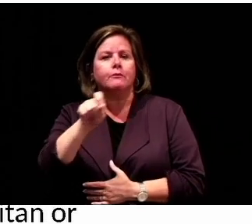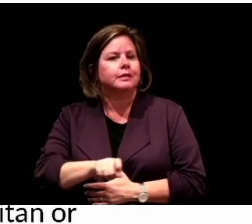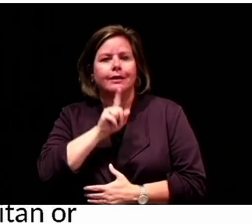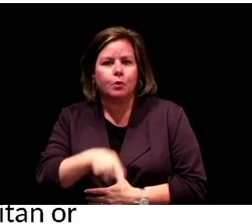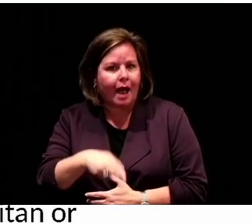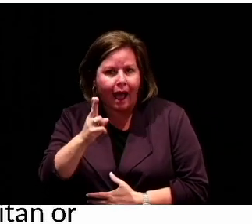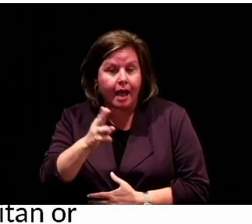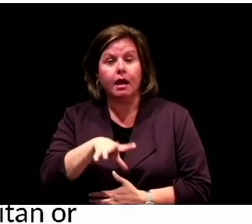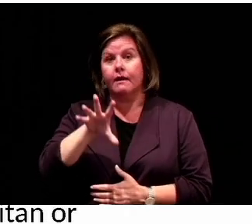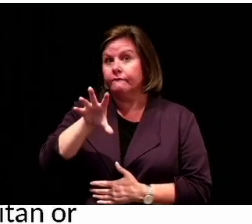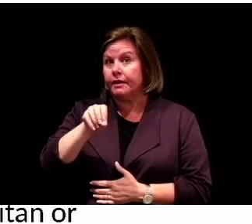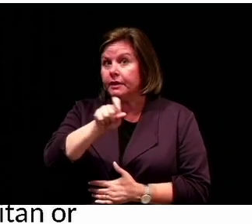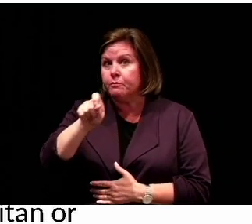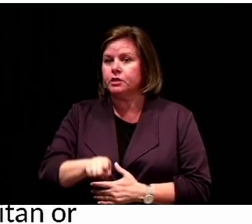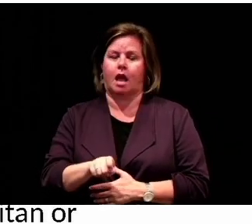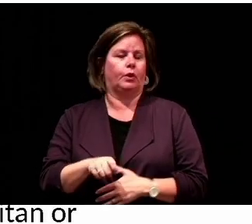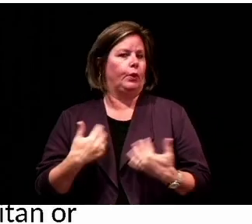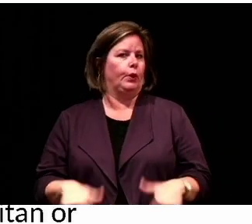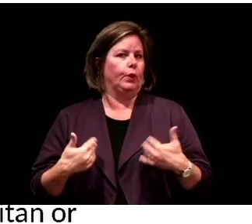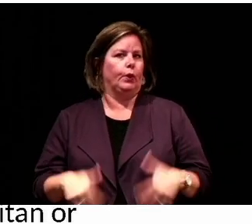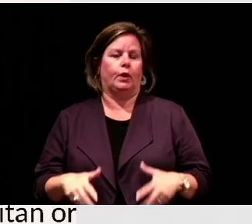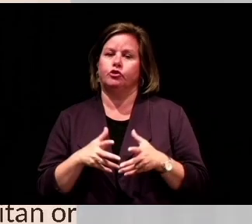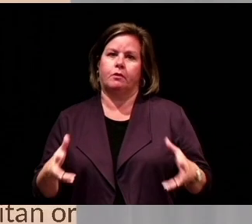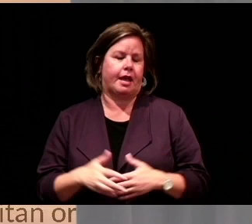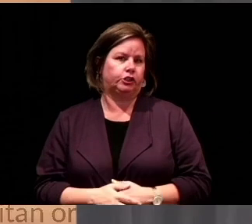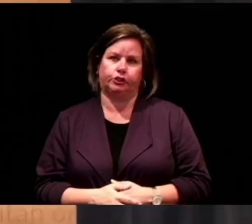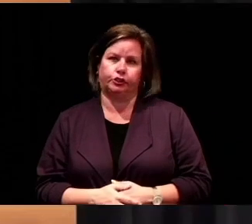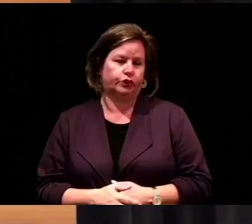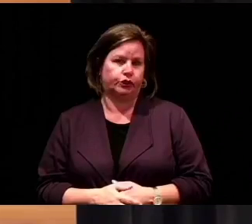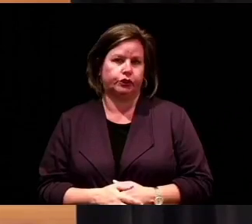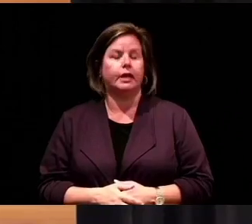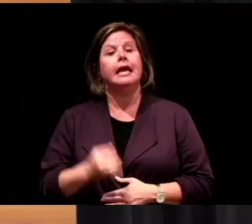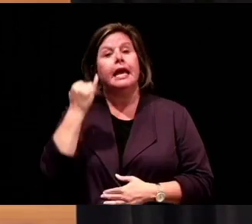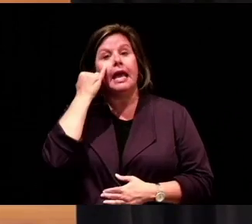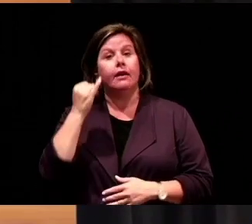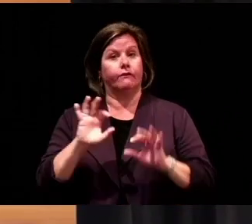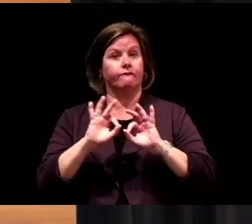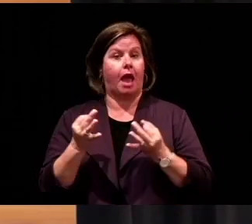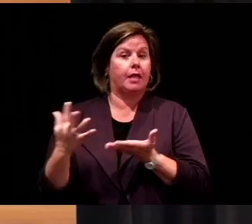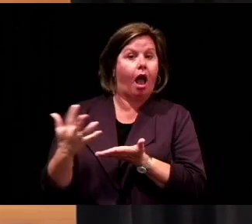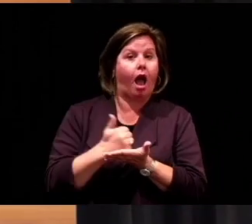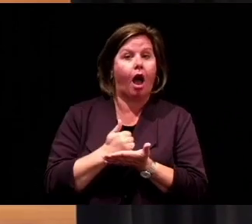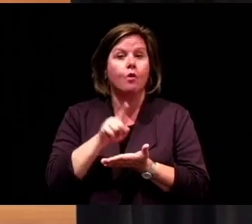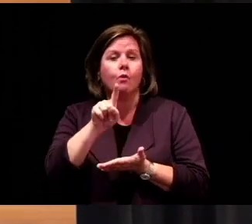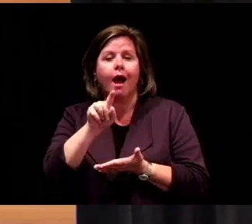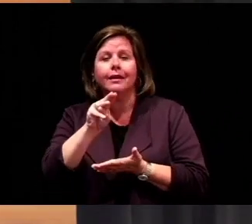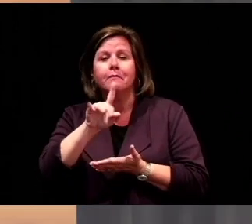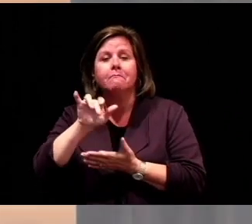at 30% of AMI, at or below 30% AMI. And that's kind of our,